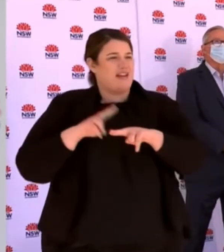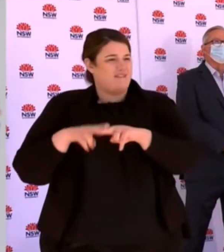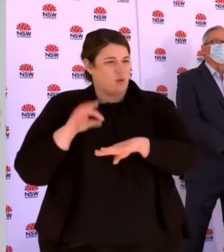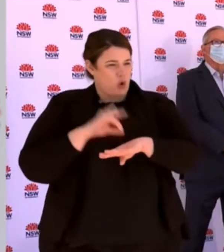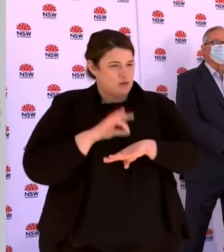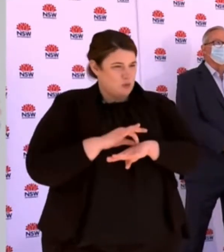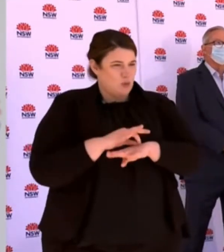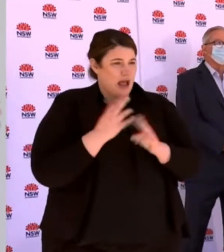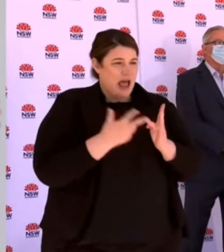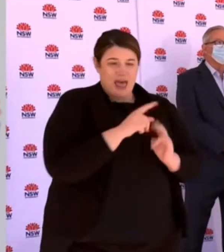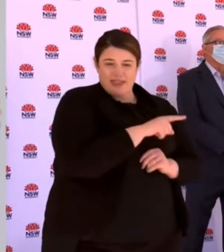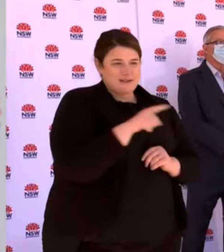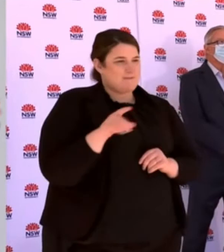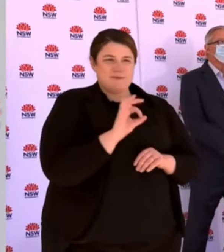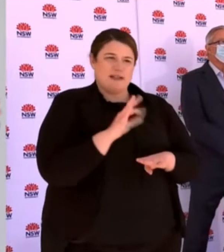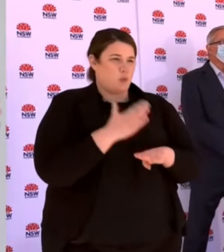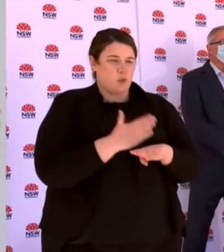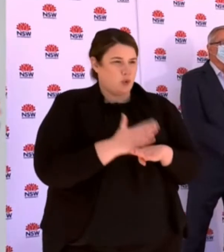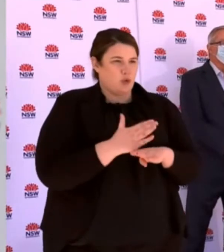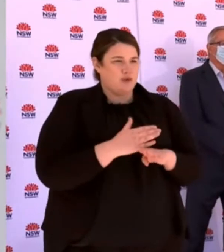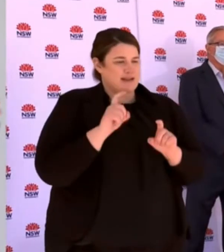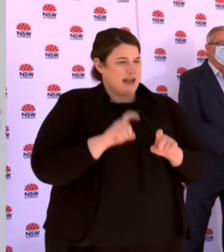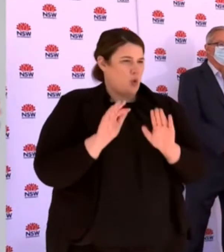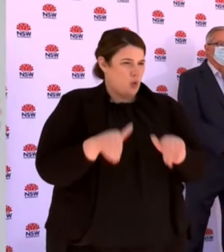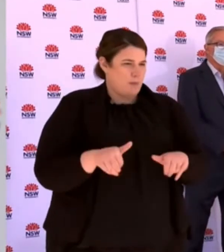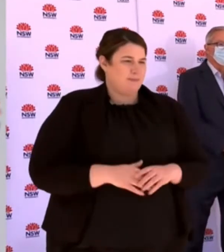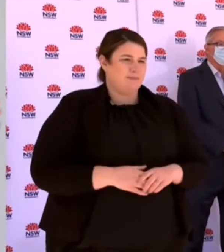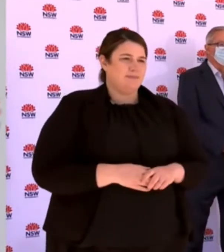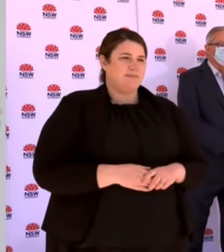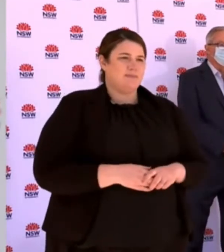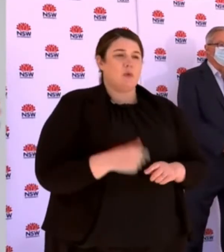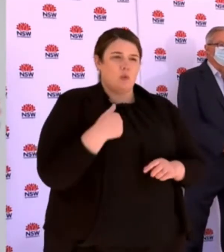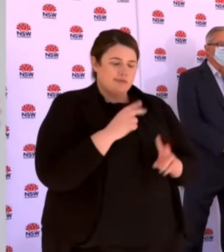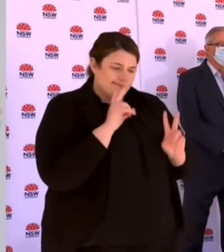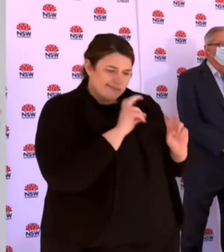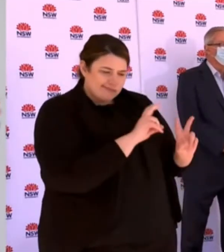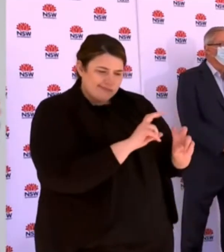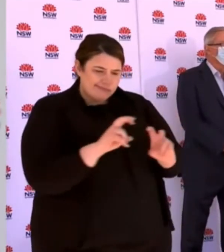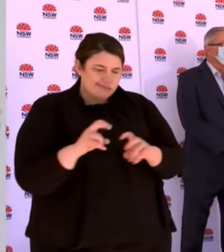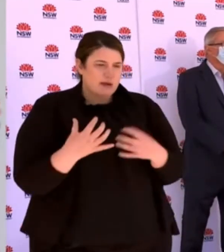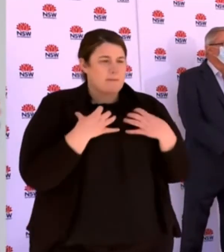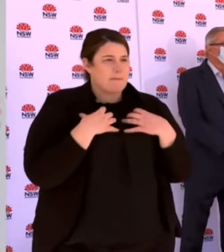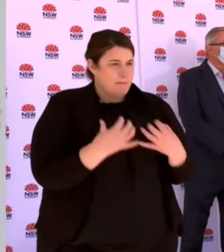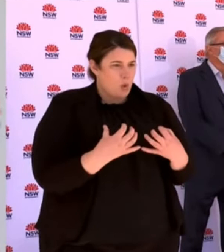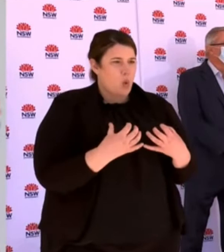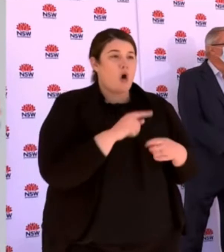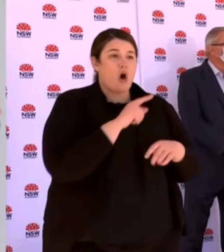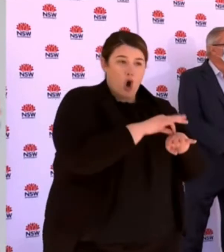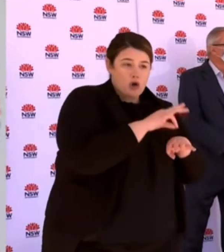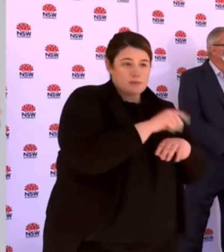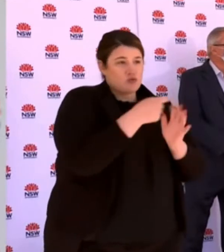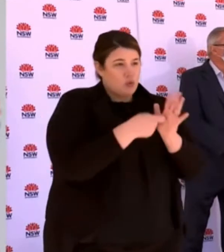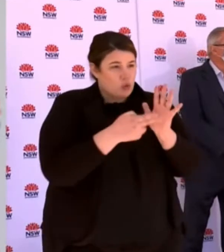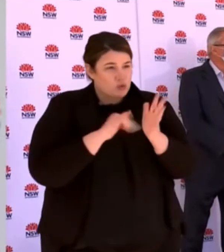Hospital while infectious, and the others had not worked whilst infectious. Follow-up investigations at the healthcare facilities